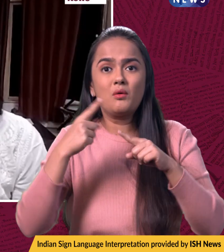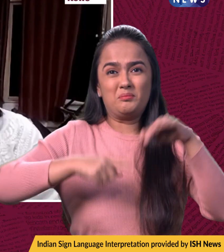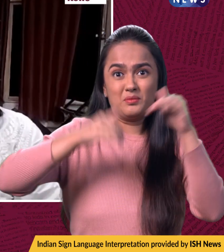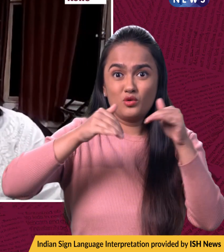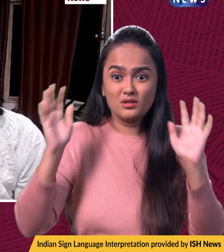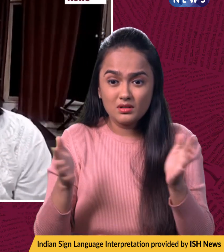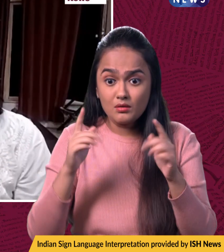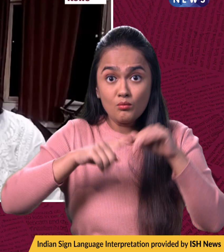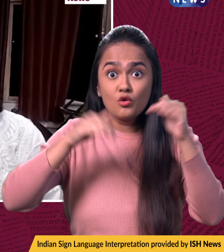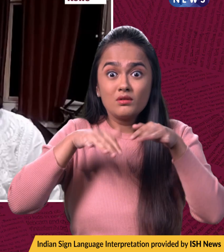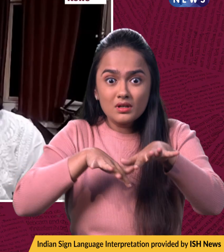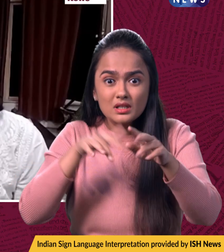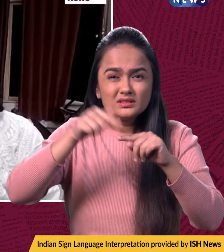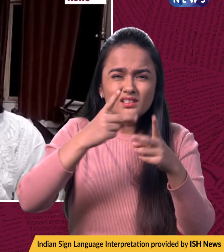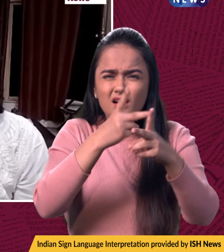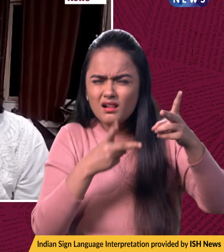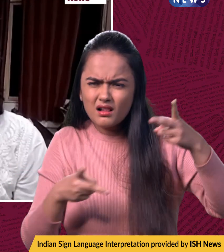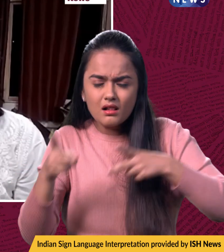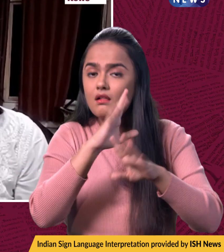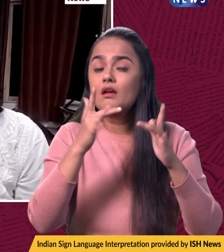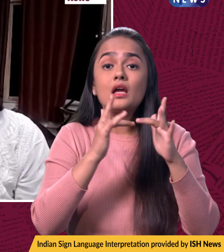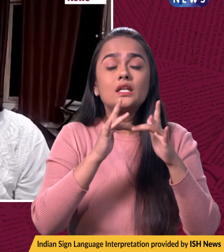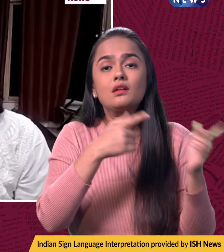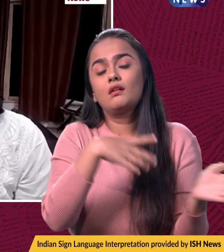political events must be streamed online, it